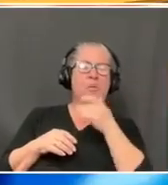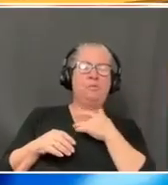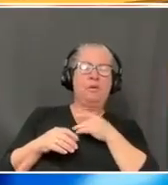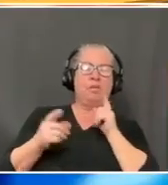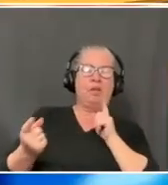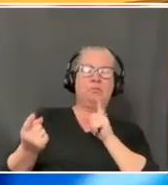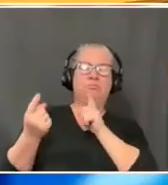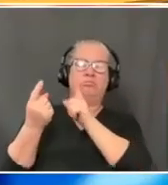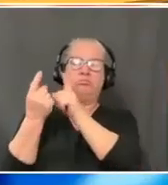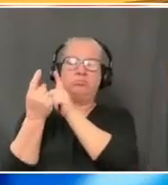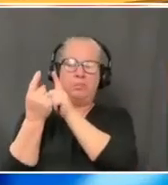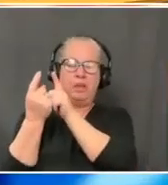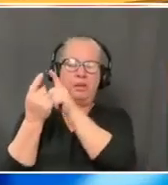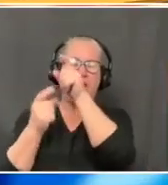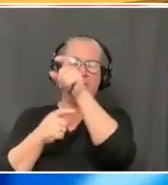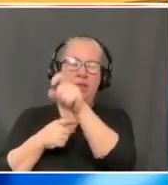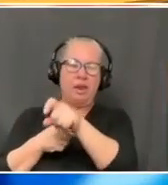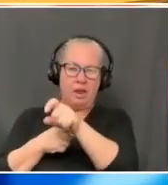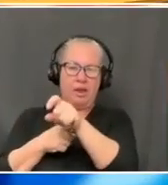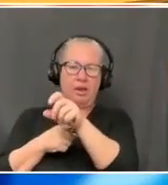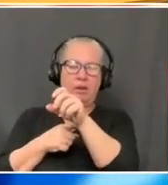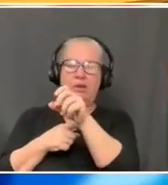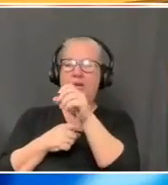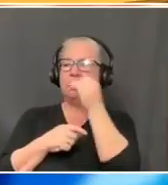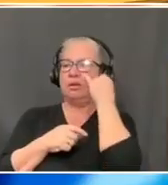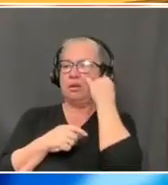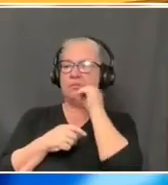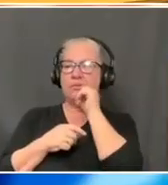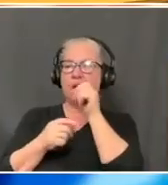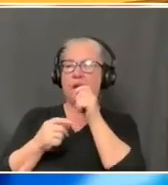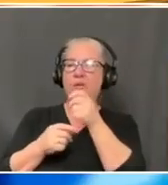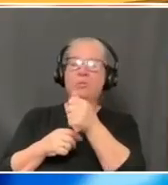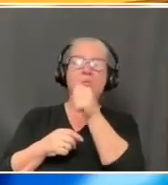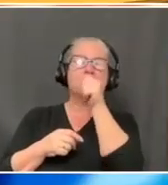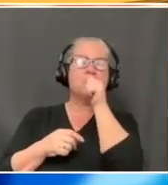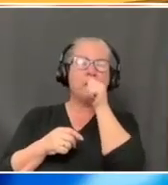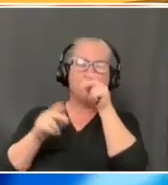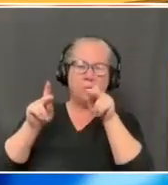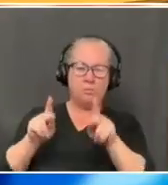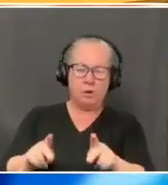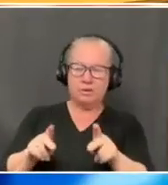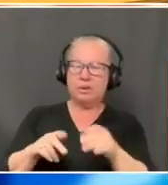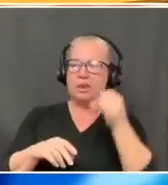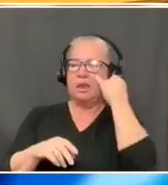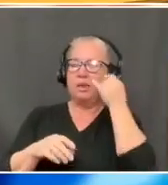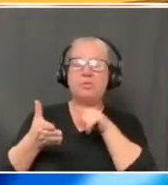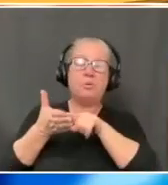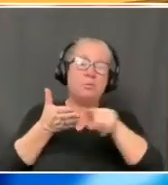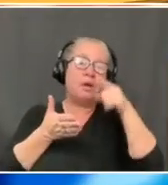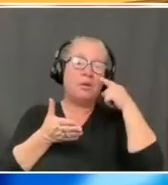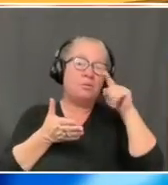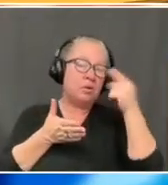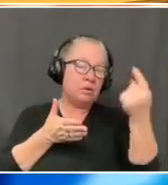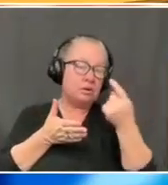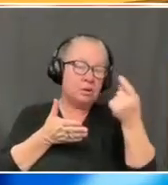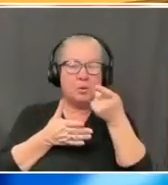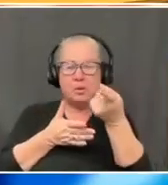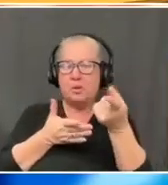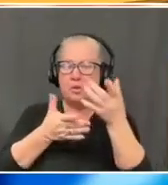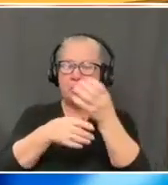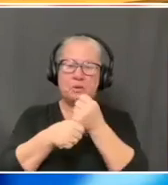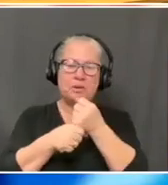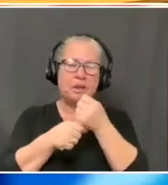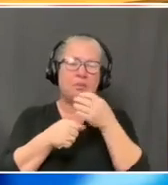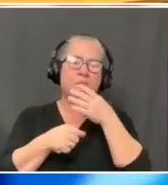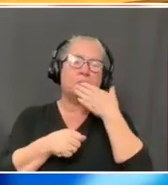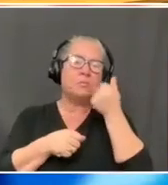I just think people in general tend to think that if you pay for something, that you'll get a better service. So I think we need